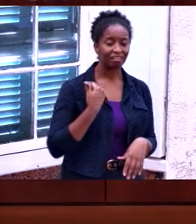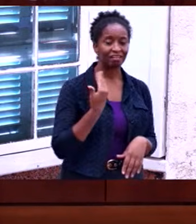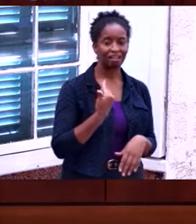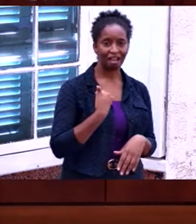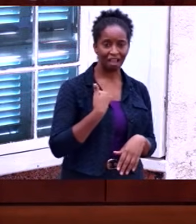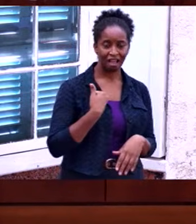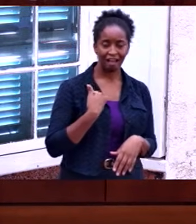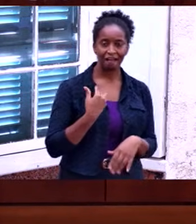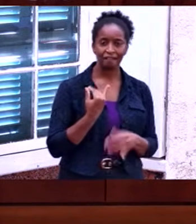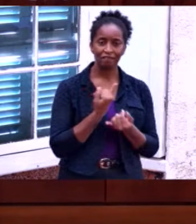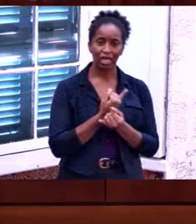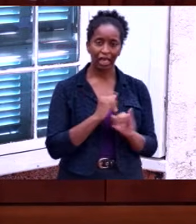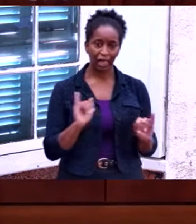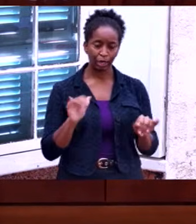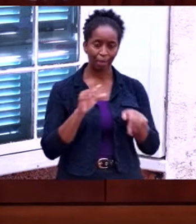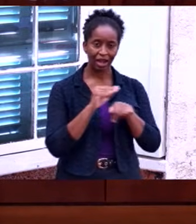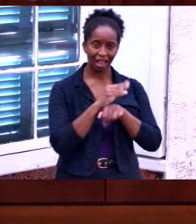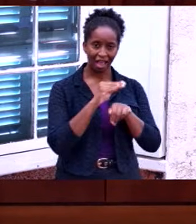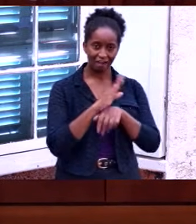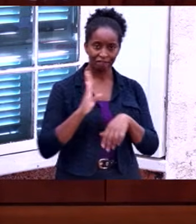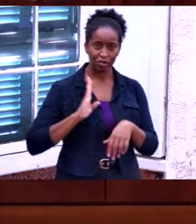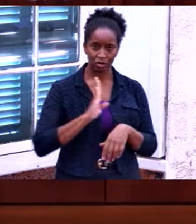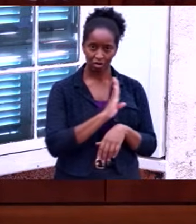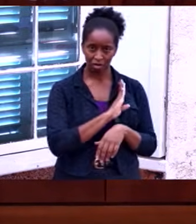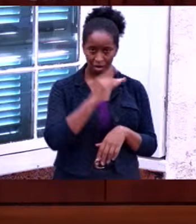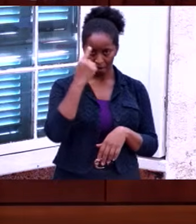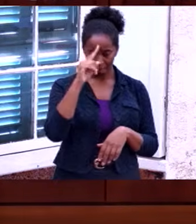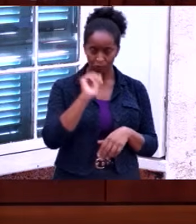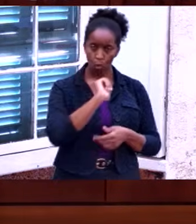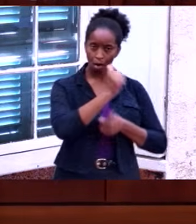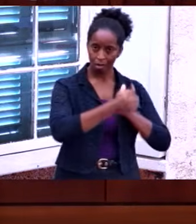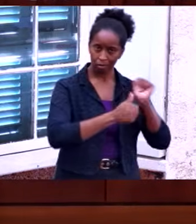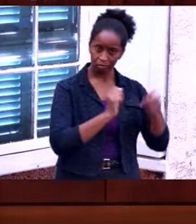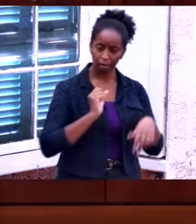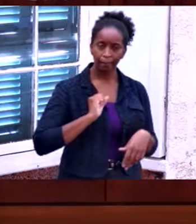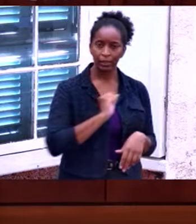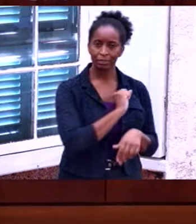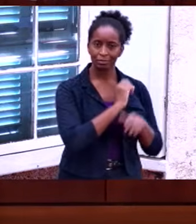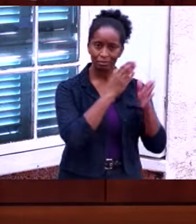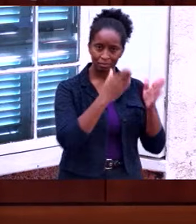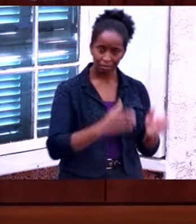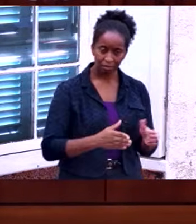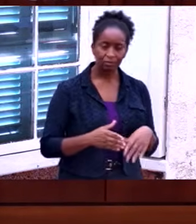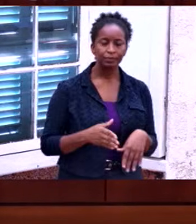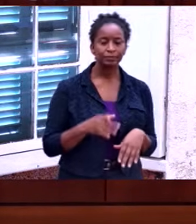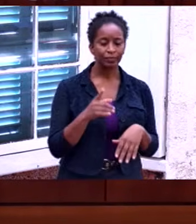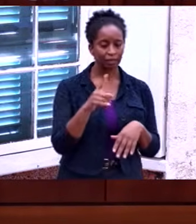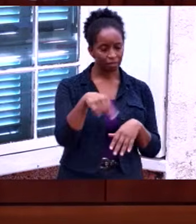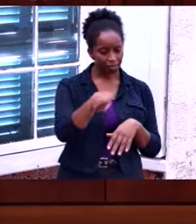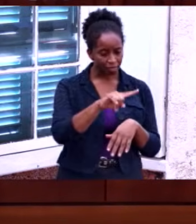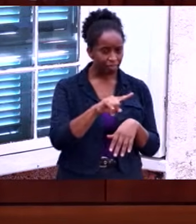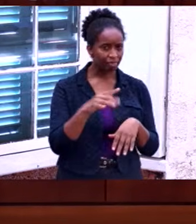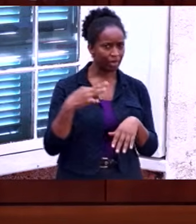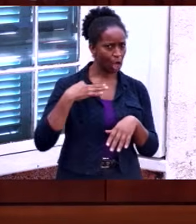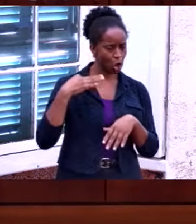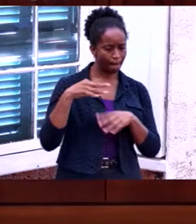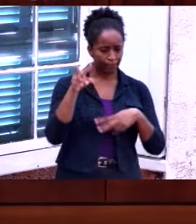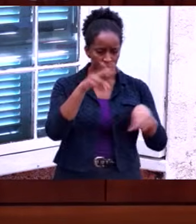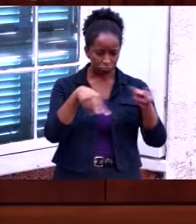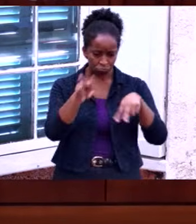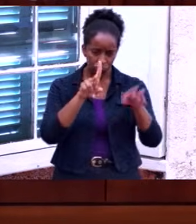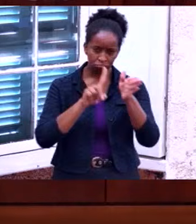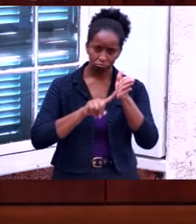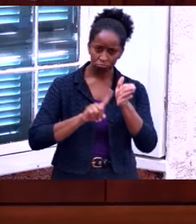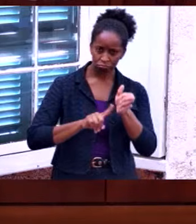board for Senate appointments. It vets potential senators. Recommendations are made representing specific regions, much like Senator